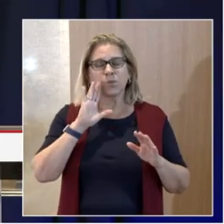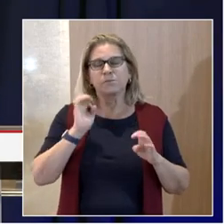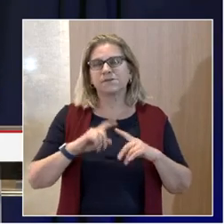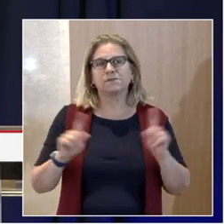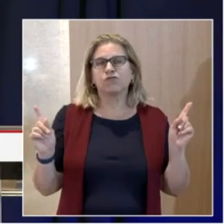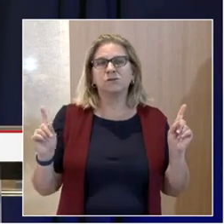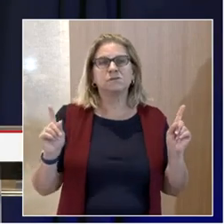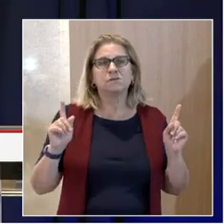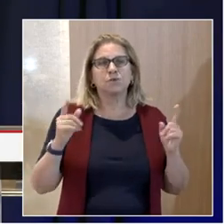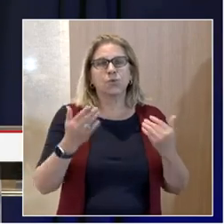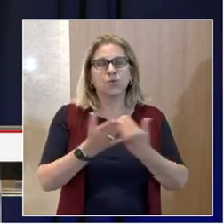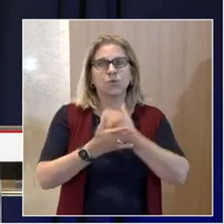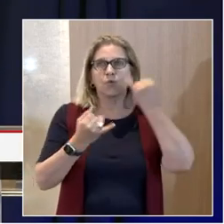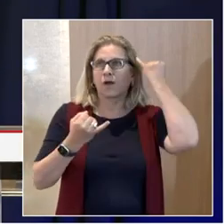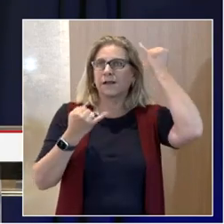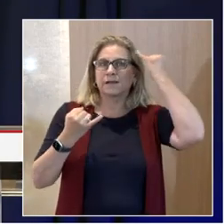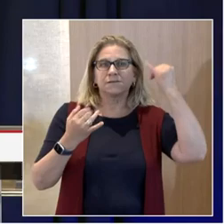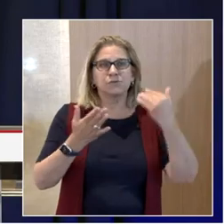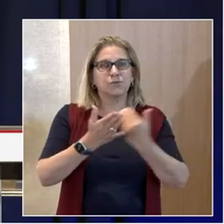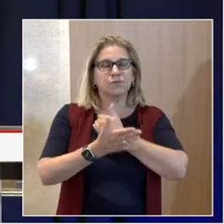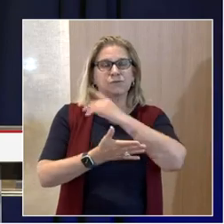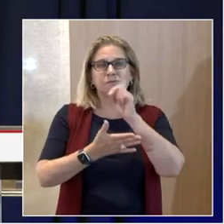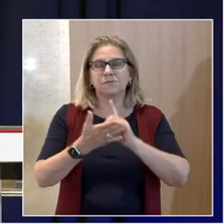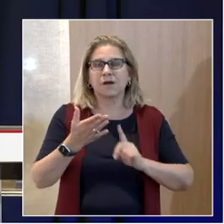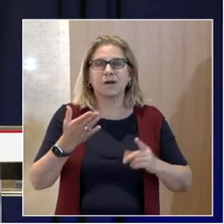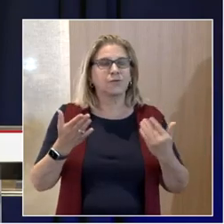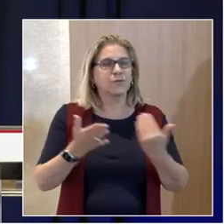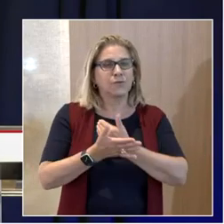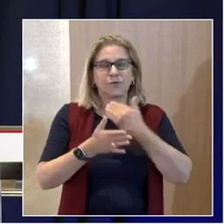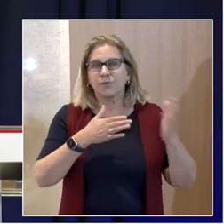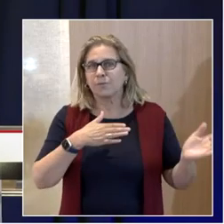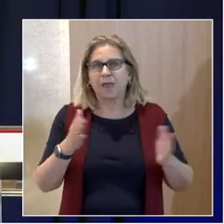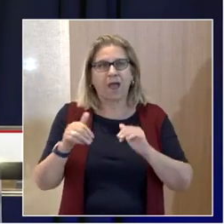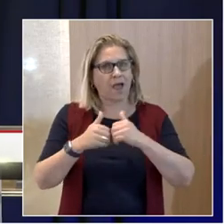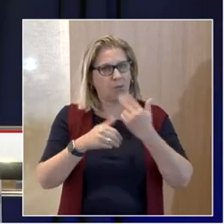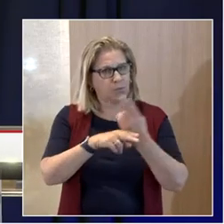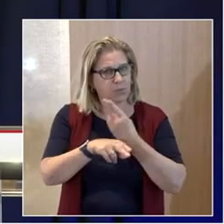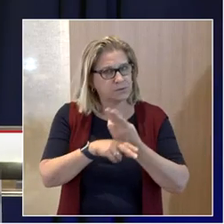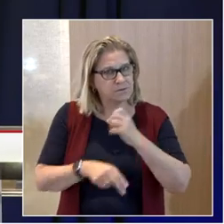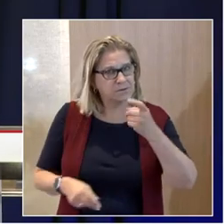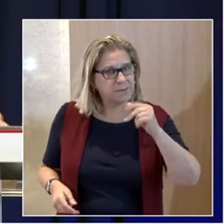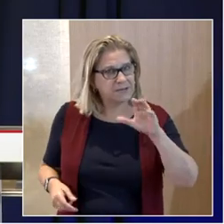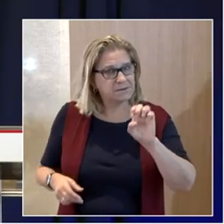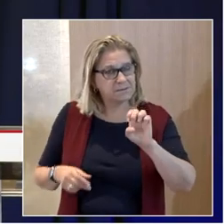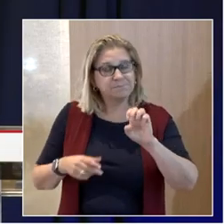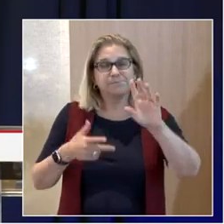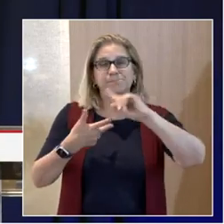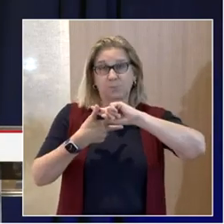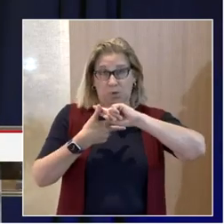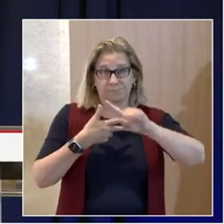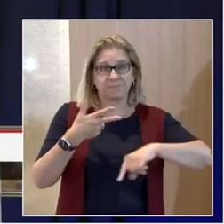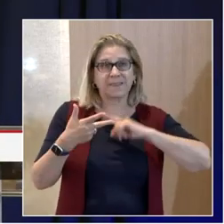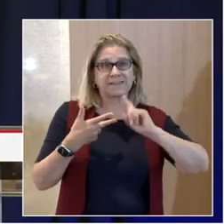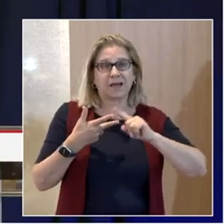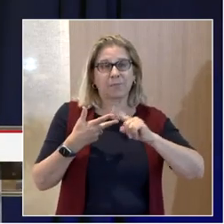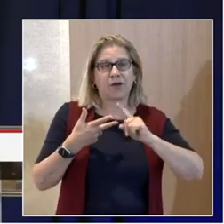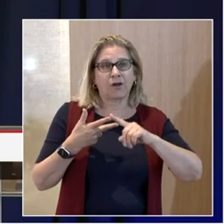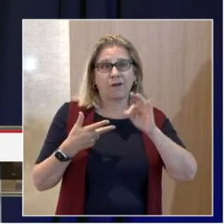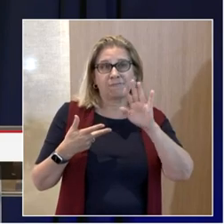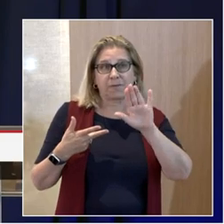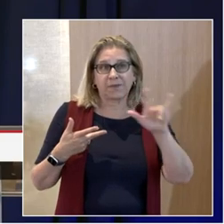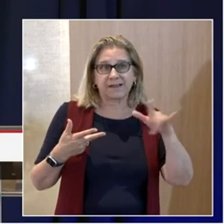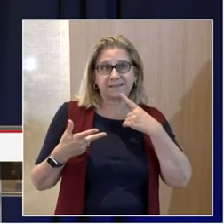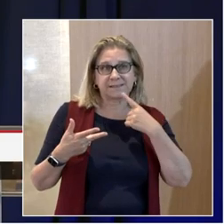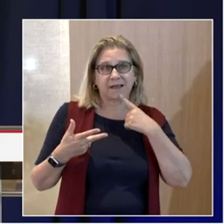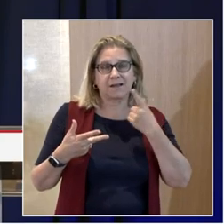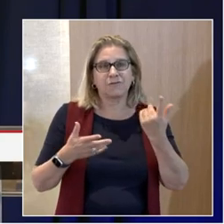better benefits. The second pillar of my bill, the Recovery Act, is around retail grants. I wanna thank again Deputy Mayor Anderson